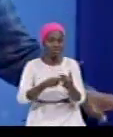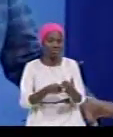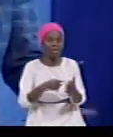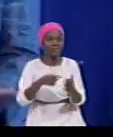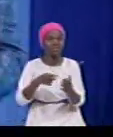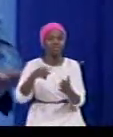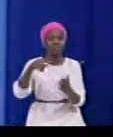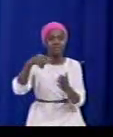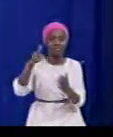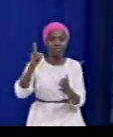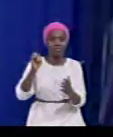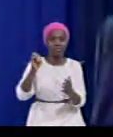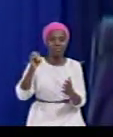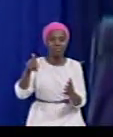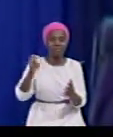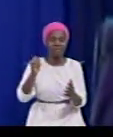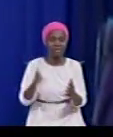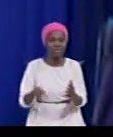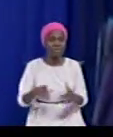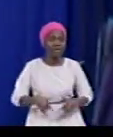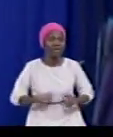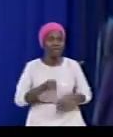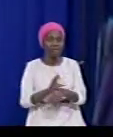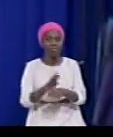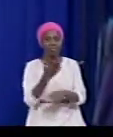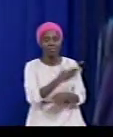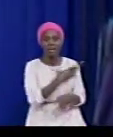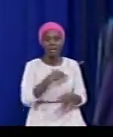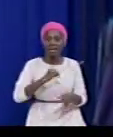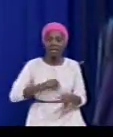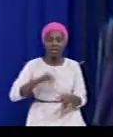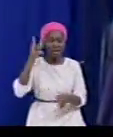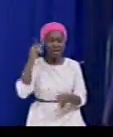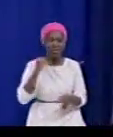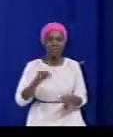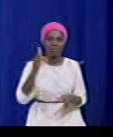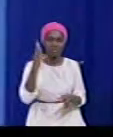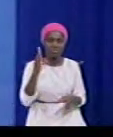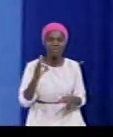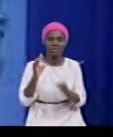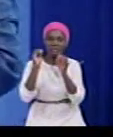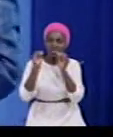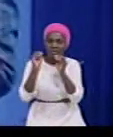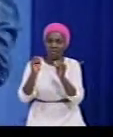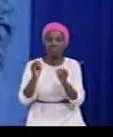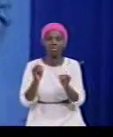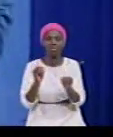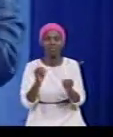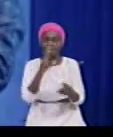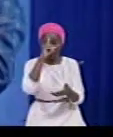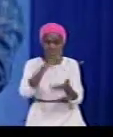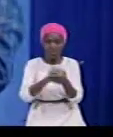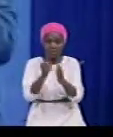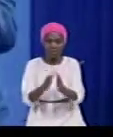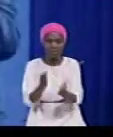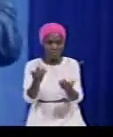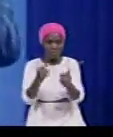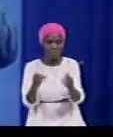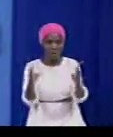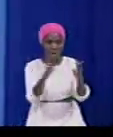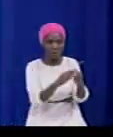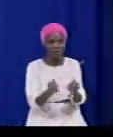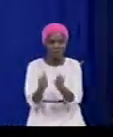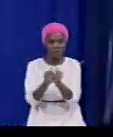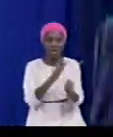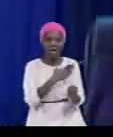and then the morning teachings were at, the believers came together. Then I'll teach them the way of the Lord.